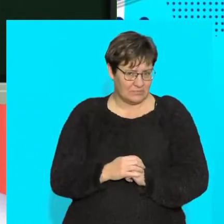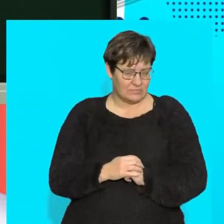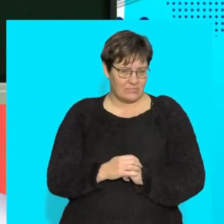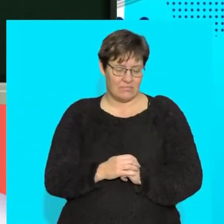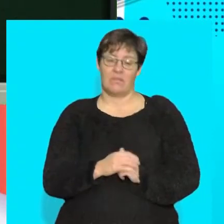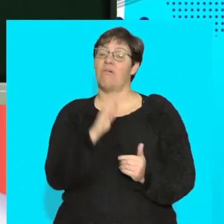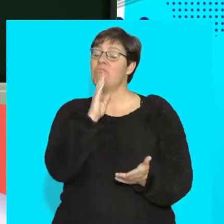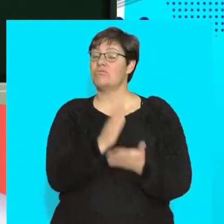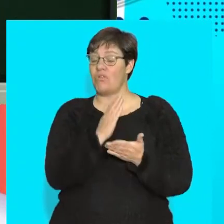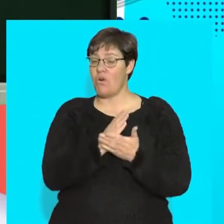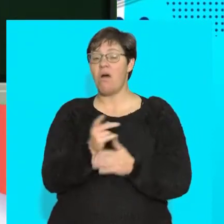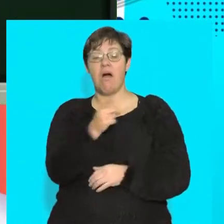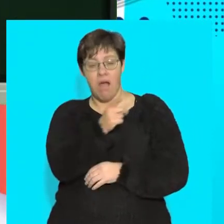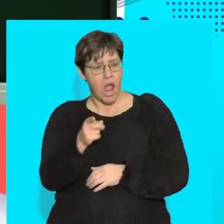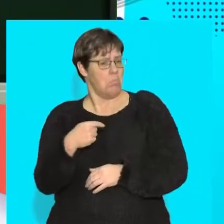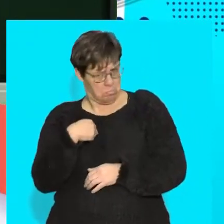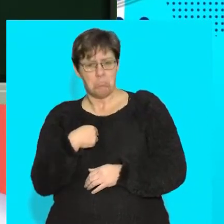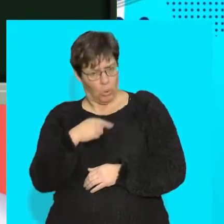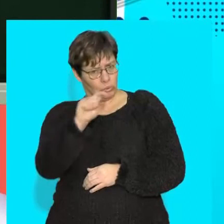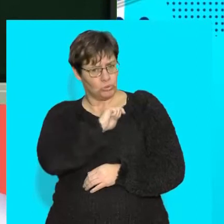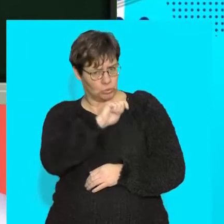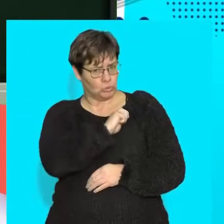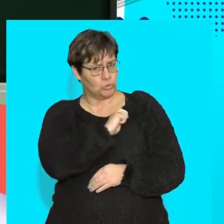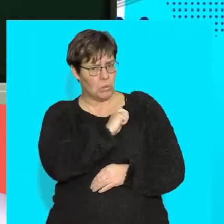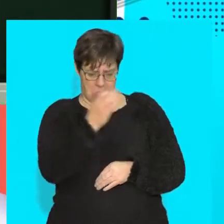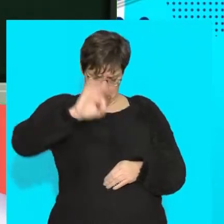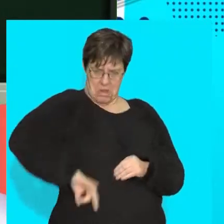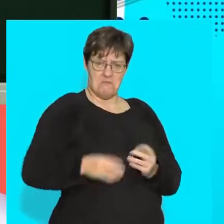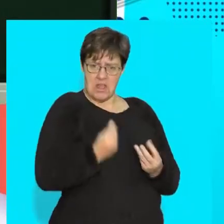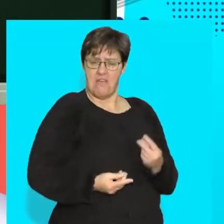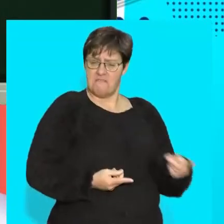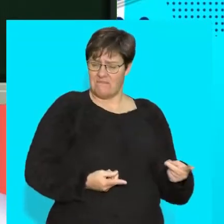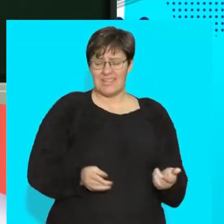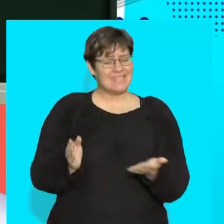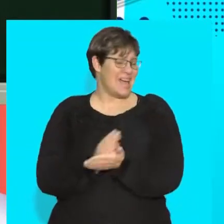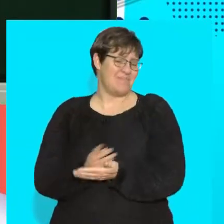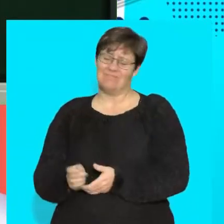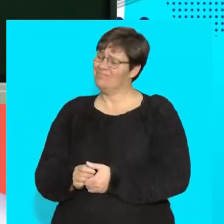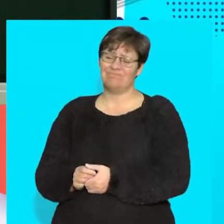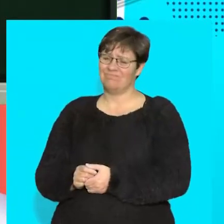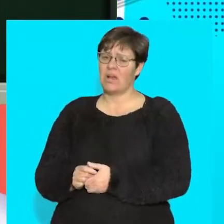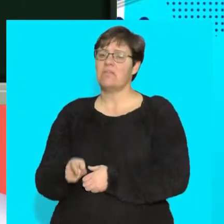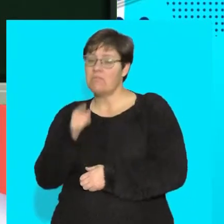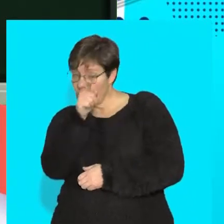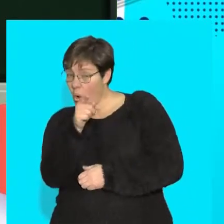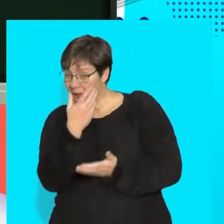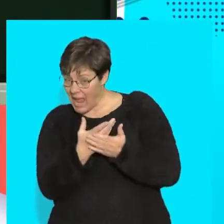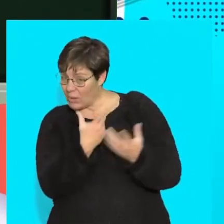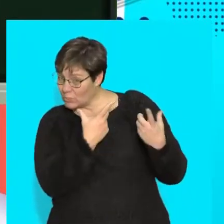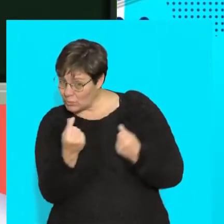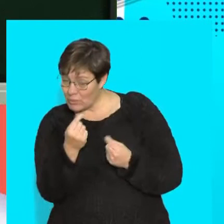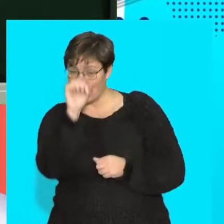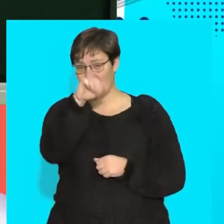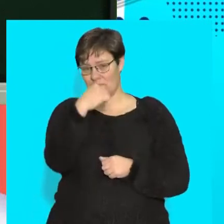sure some of us might claim that there are, and then we'll look at whether you guys can go for it or not. It's not